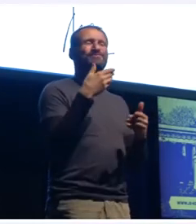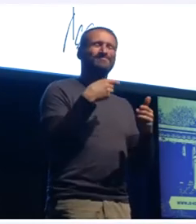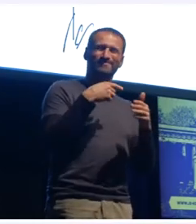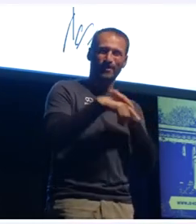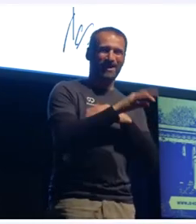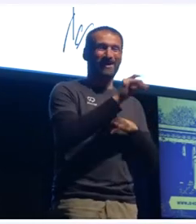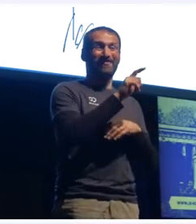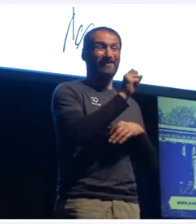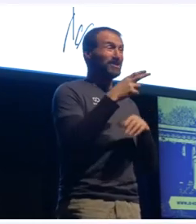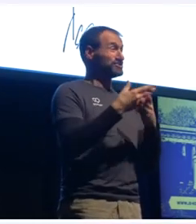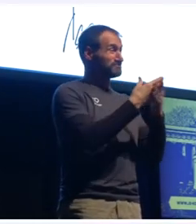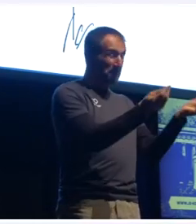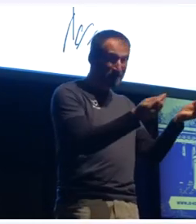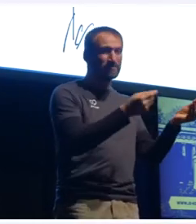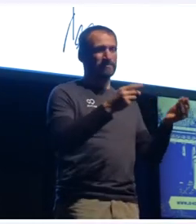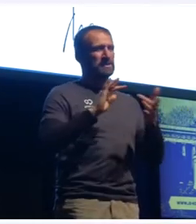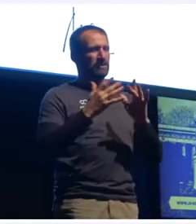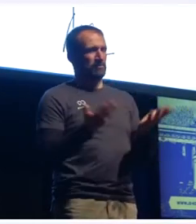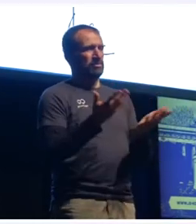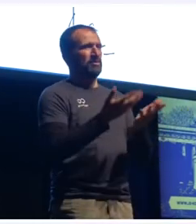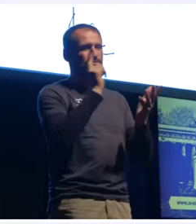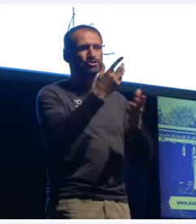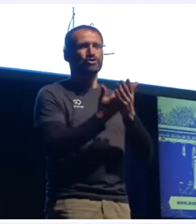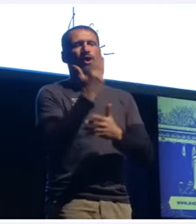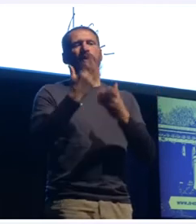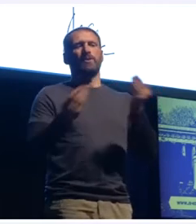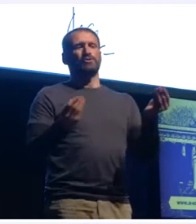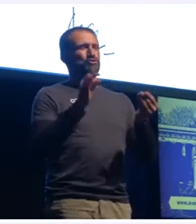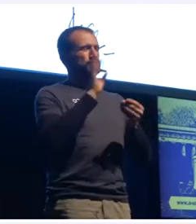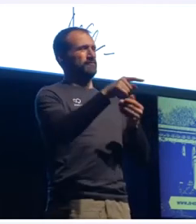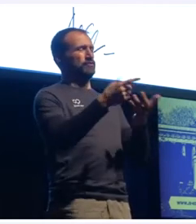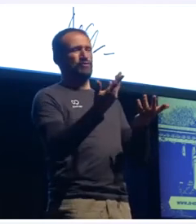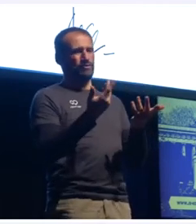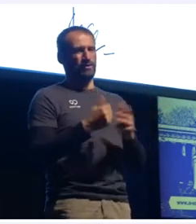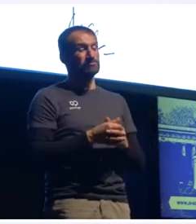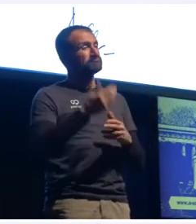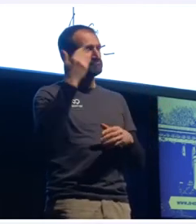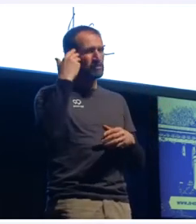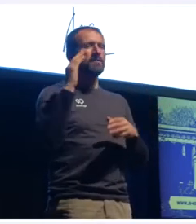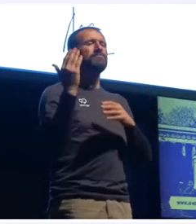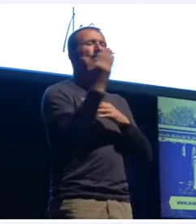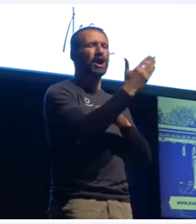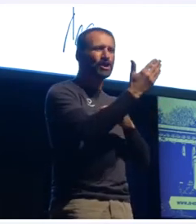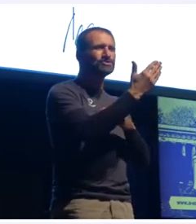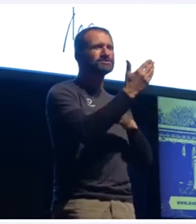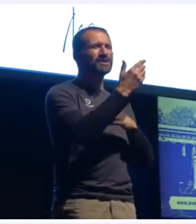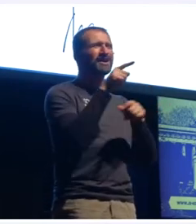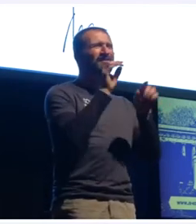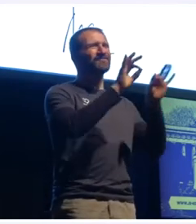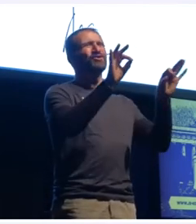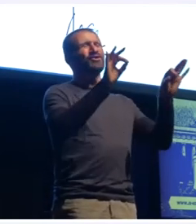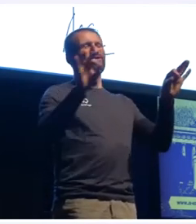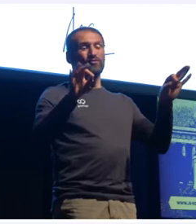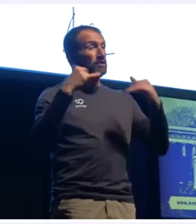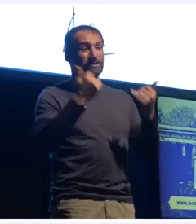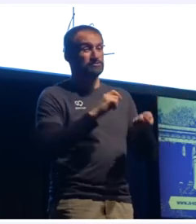with new solutions to these problems. Previously, browsers were just like, Flash, you figure it out. Now browsers have to figure it out. And web developers have to